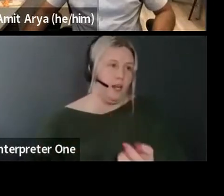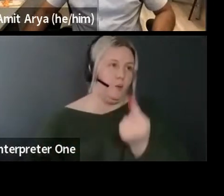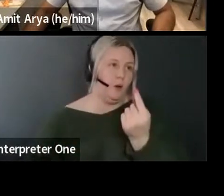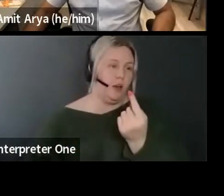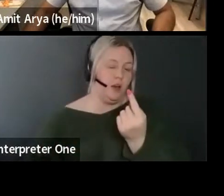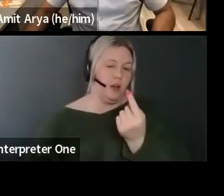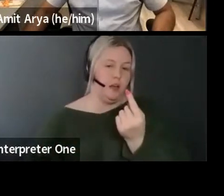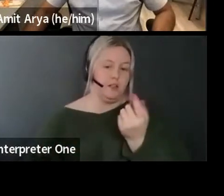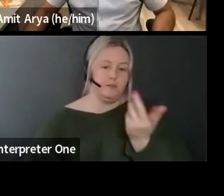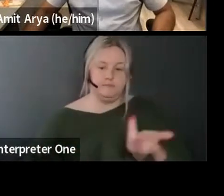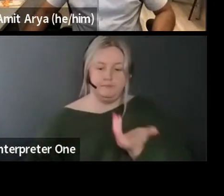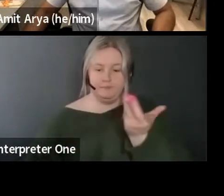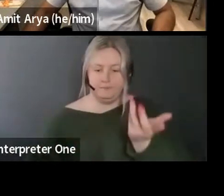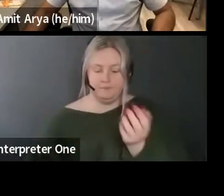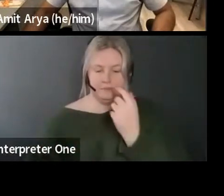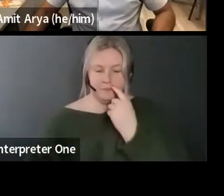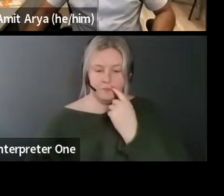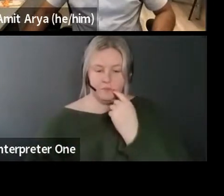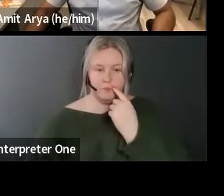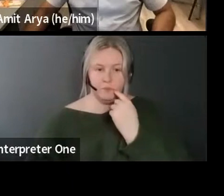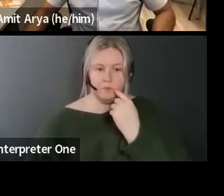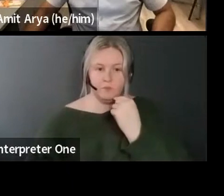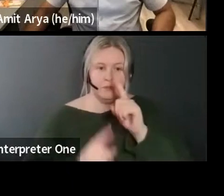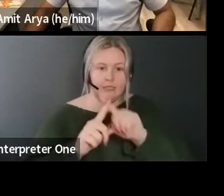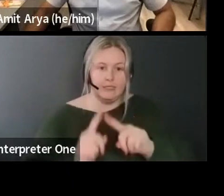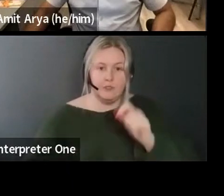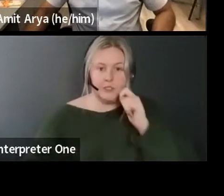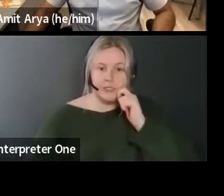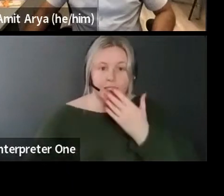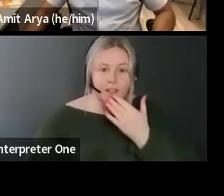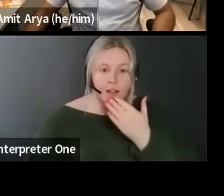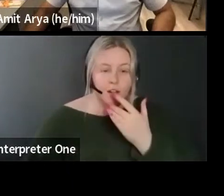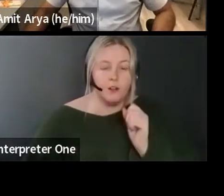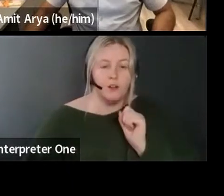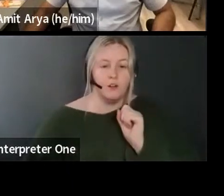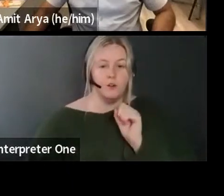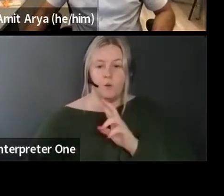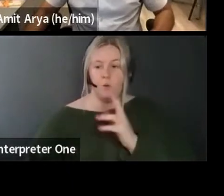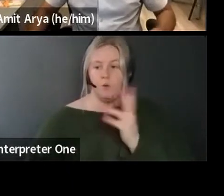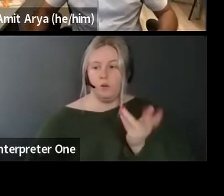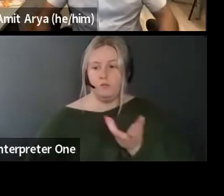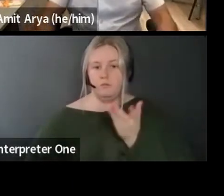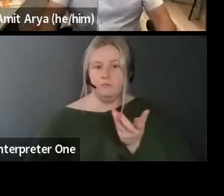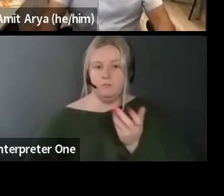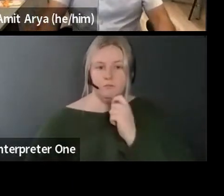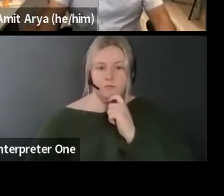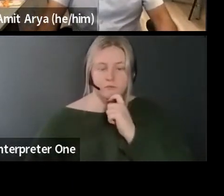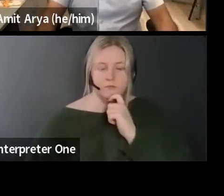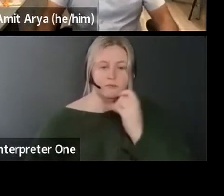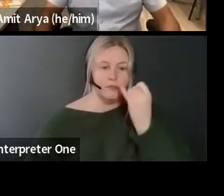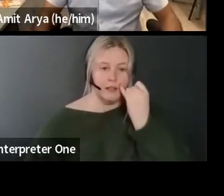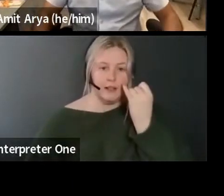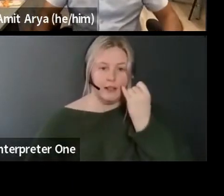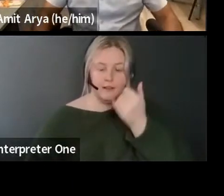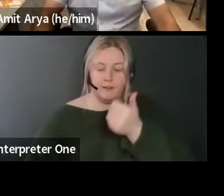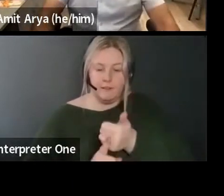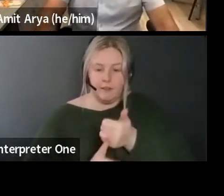anyone who is racialized, or honestly anyone that is at all concerned with